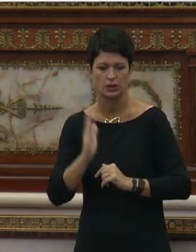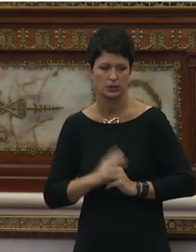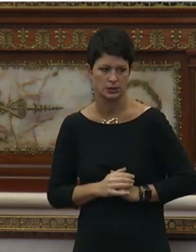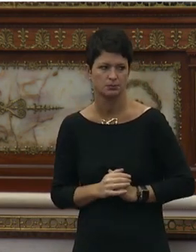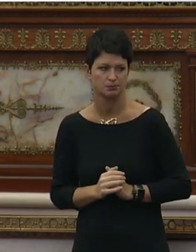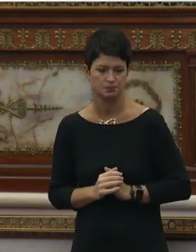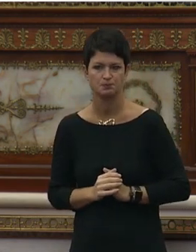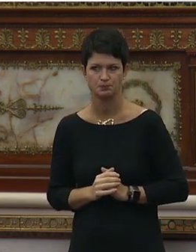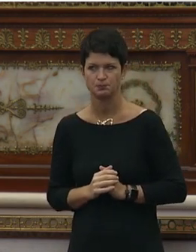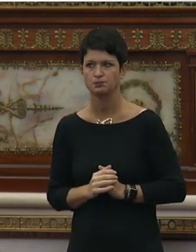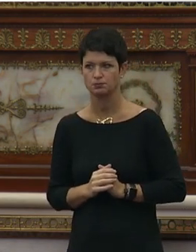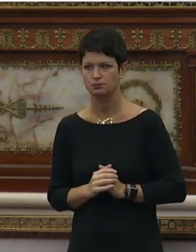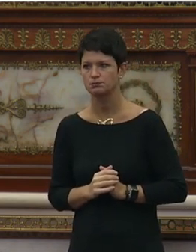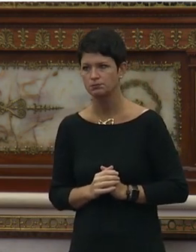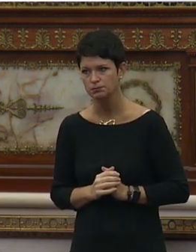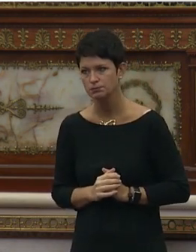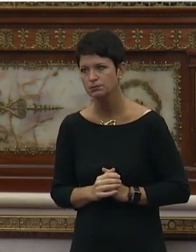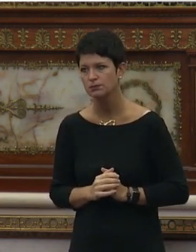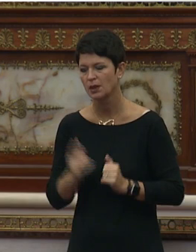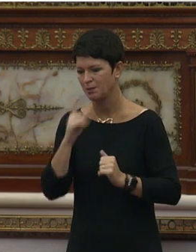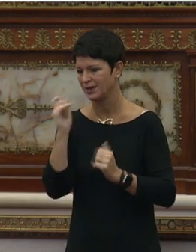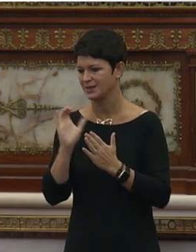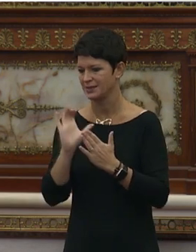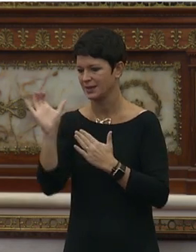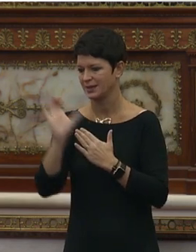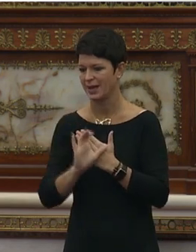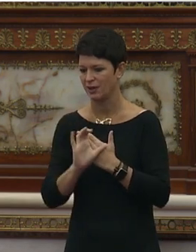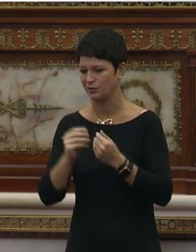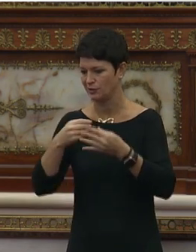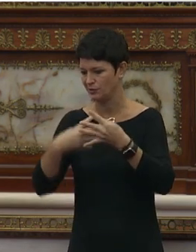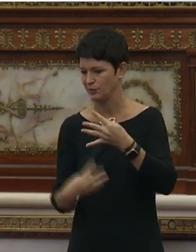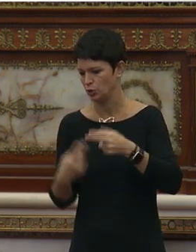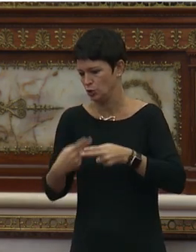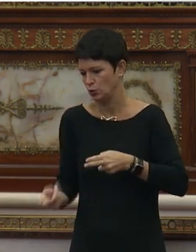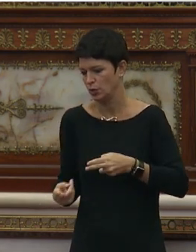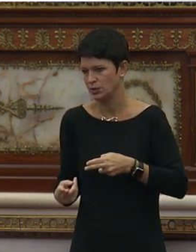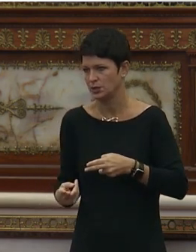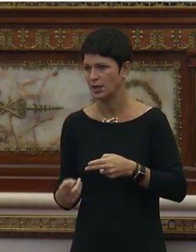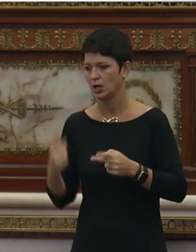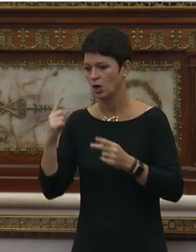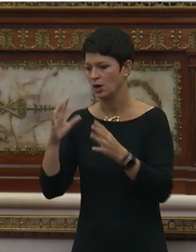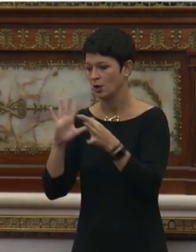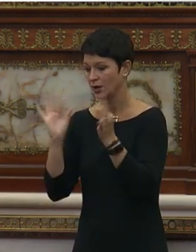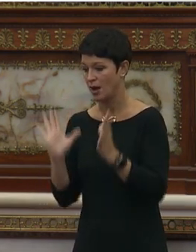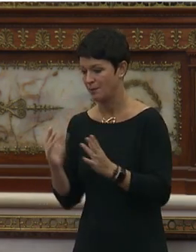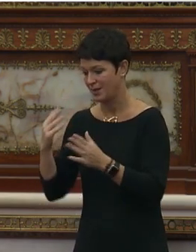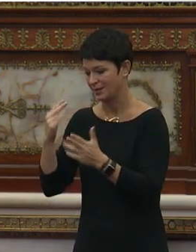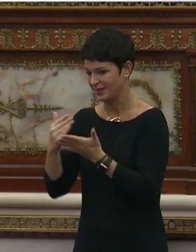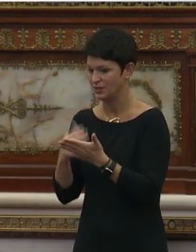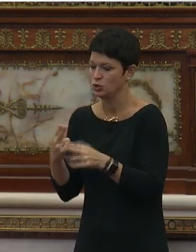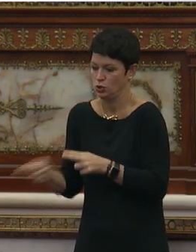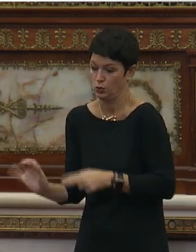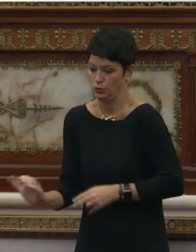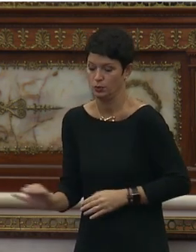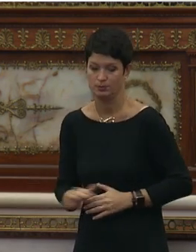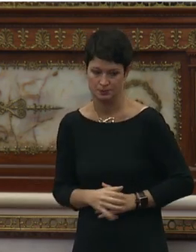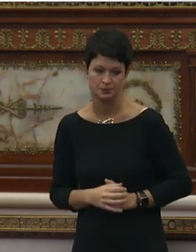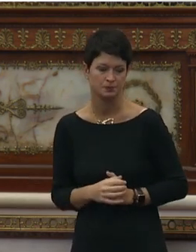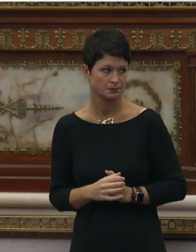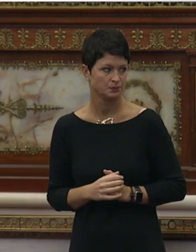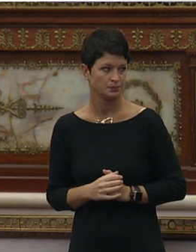have 3 minutes to speak because our calendar is not that long and our witness list is not very long.